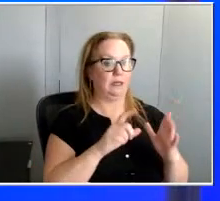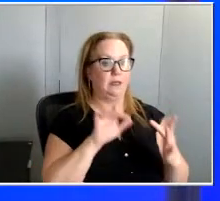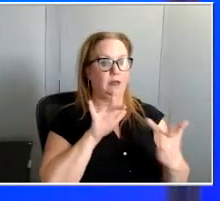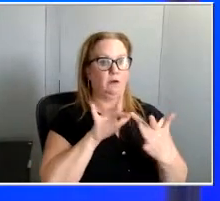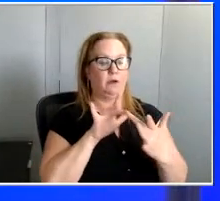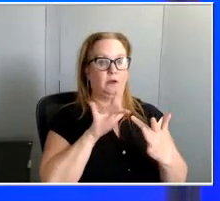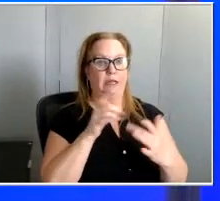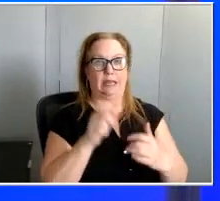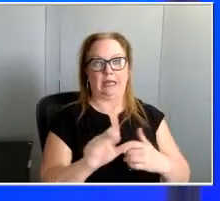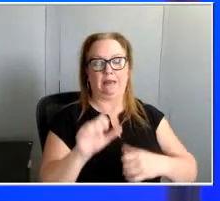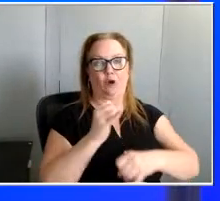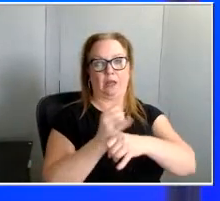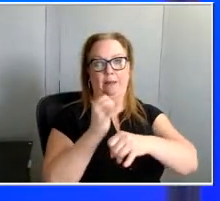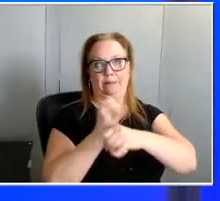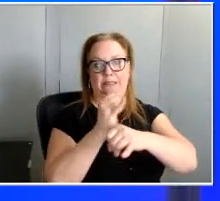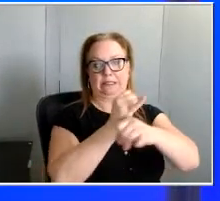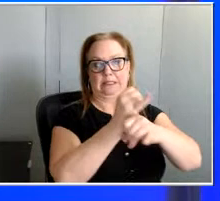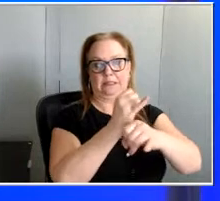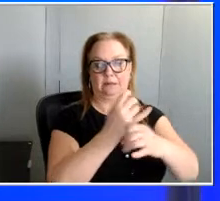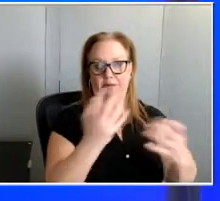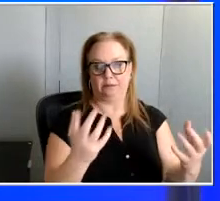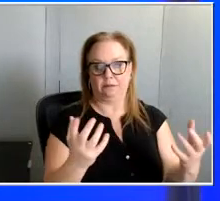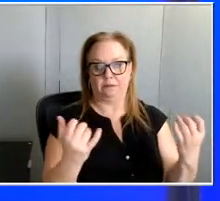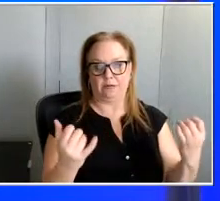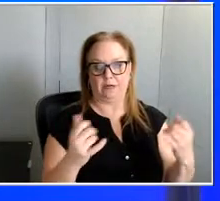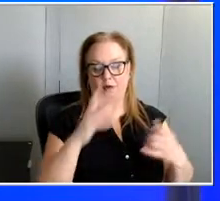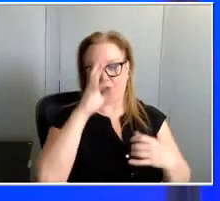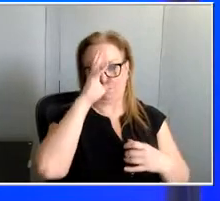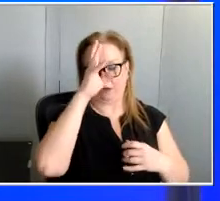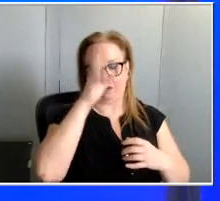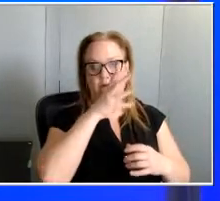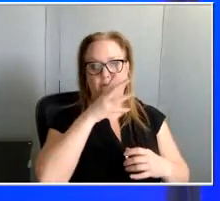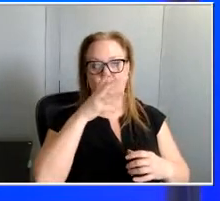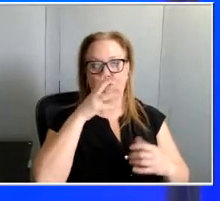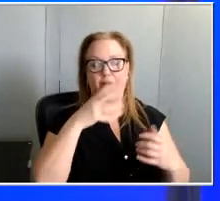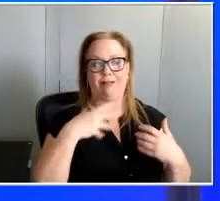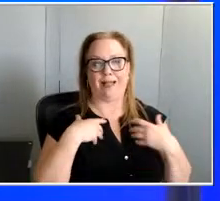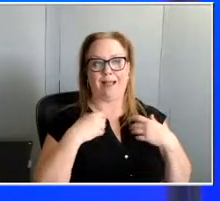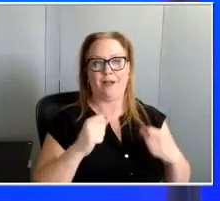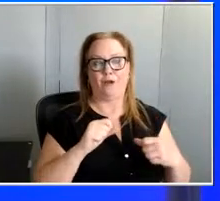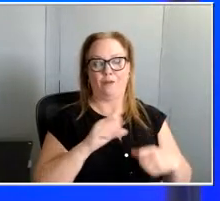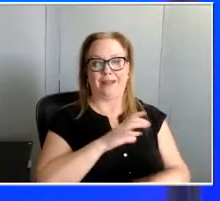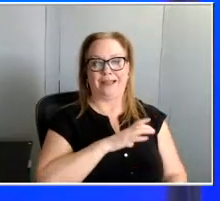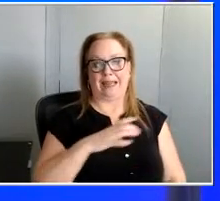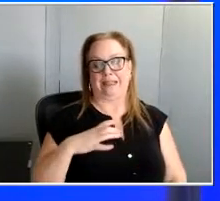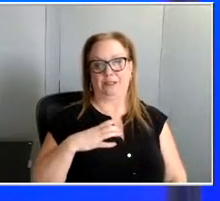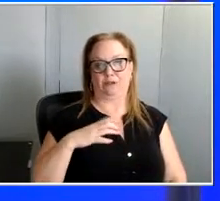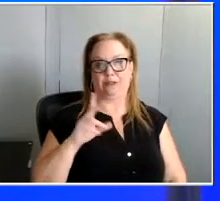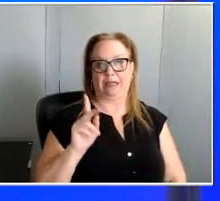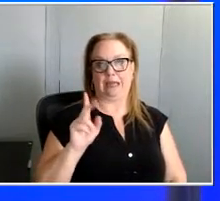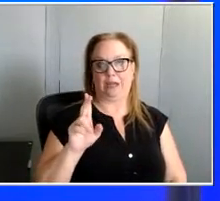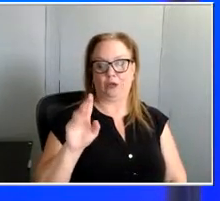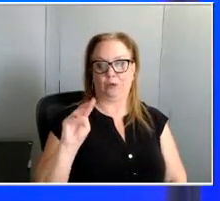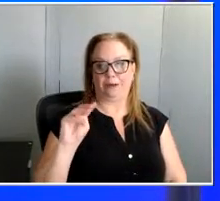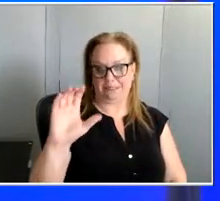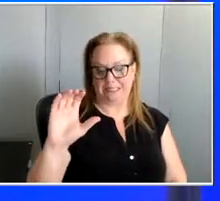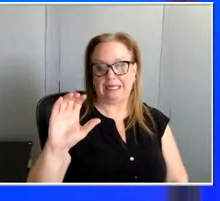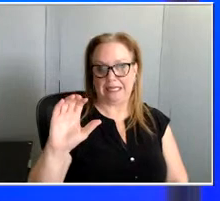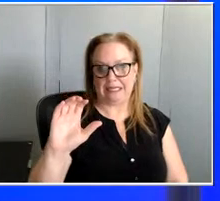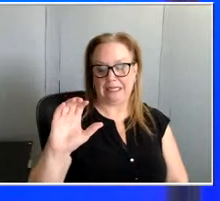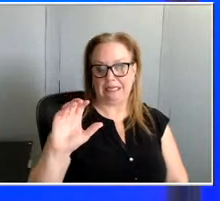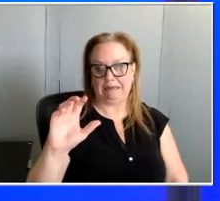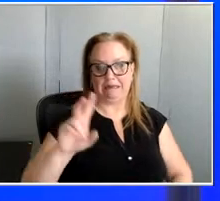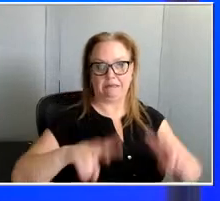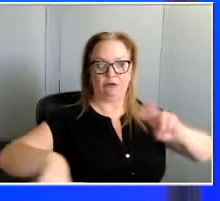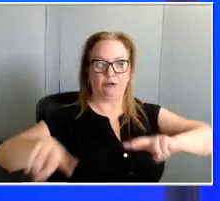of our campuses. As a matter of fact, we created a Rural Health Council here at the KUMC to look at